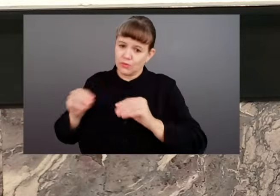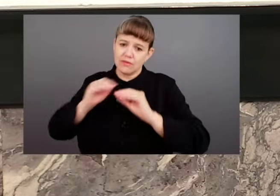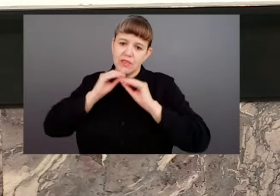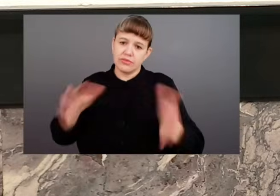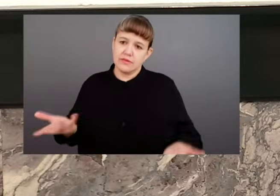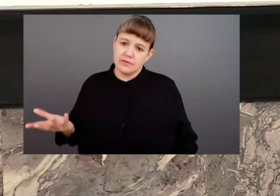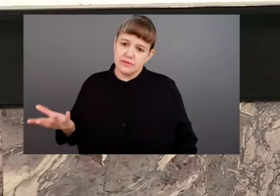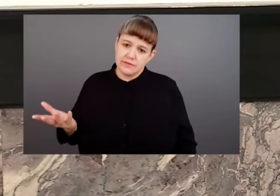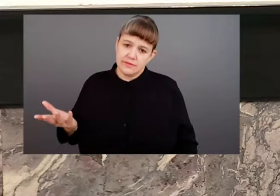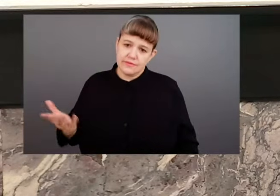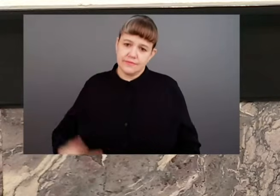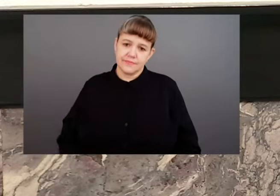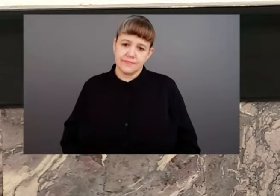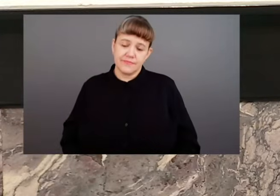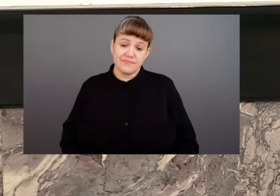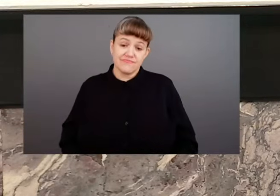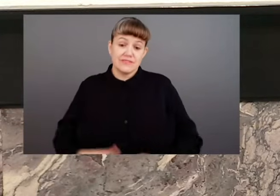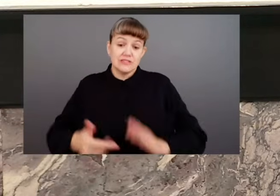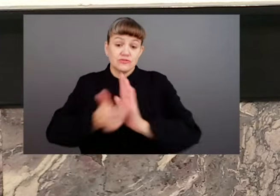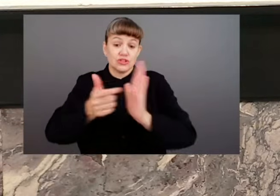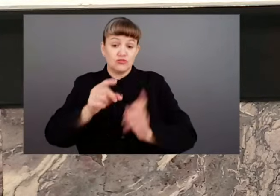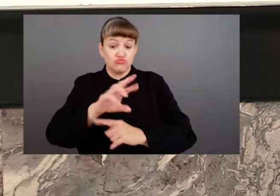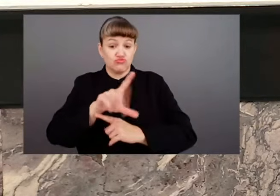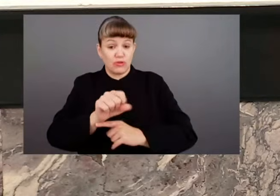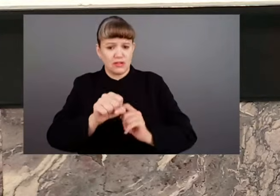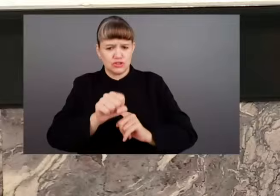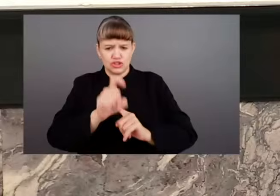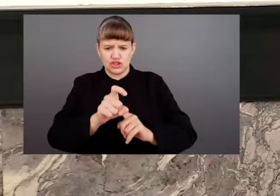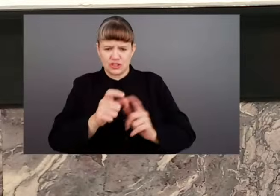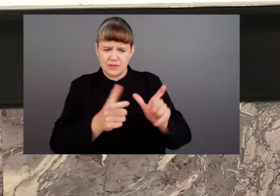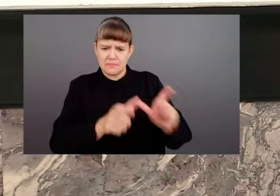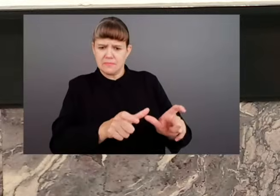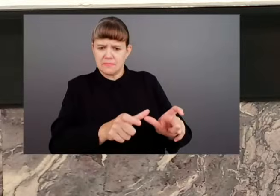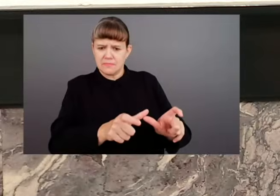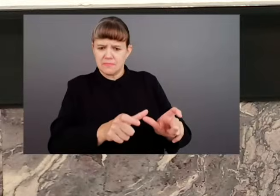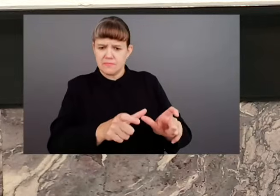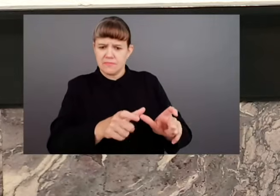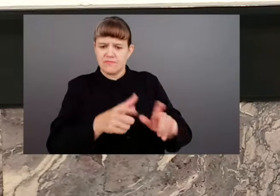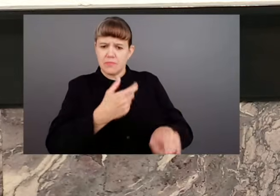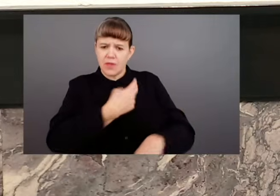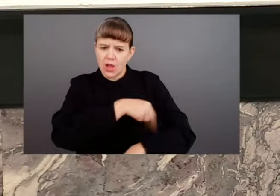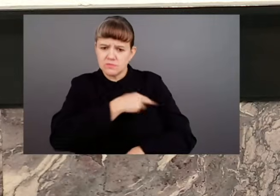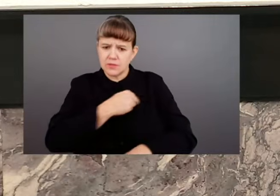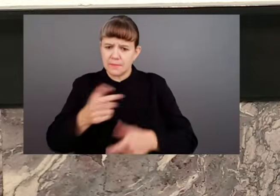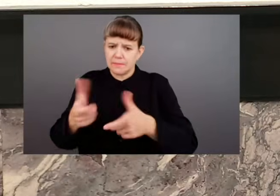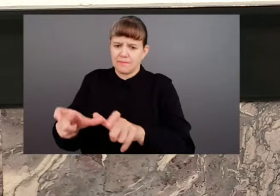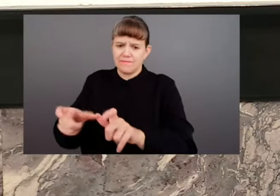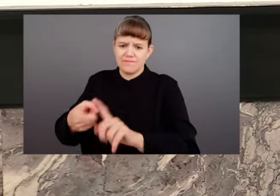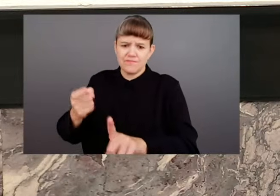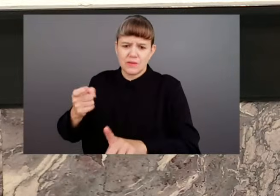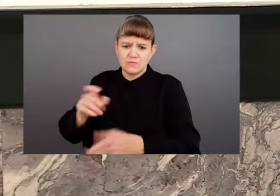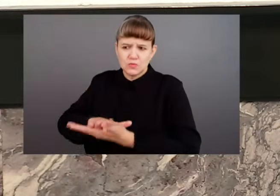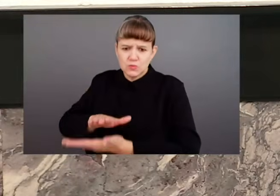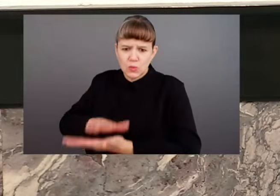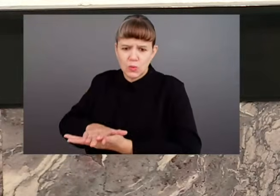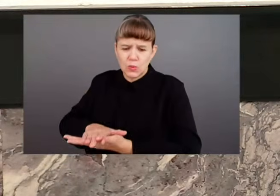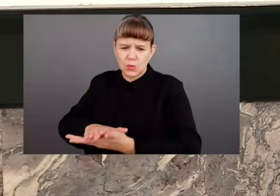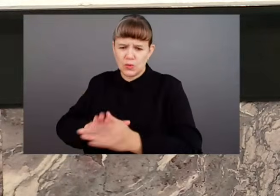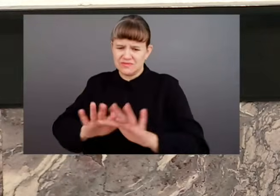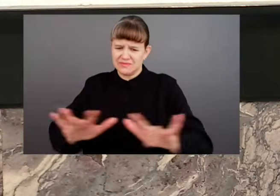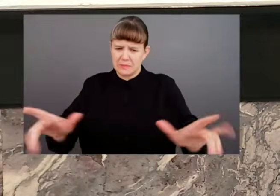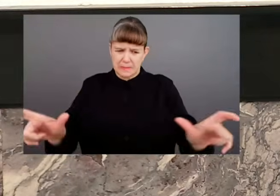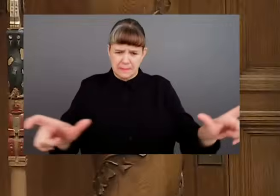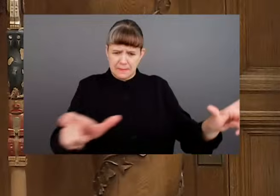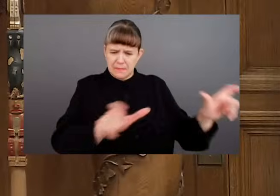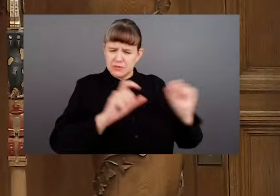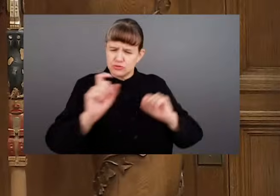and everywhere else. My question for the Premier, who isn't here right now. Member, don't